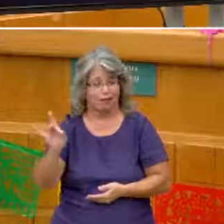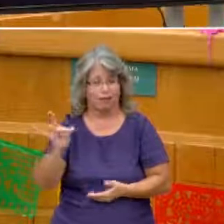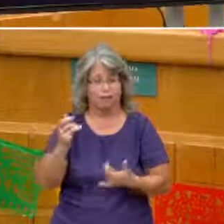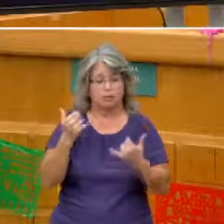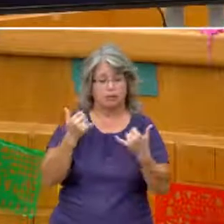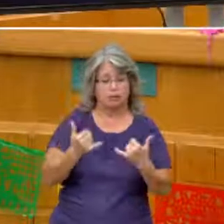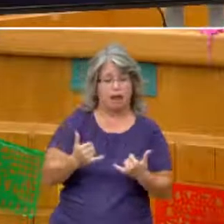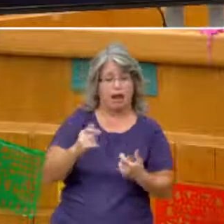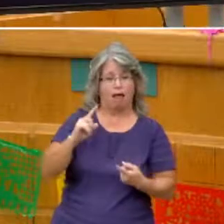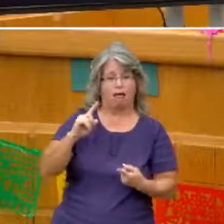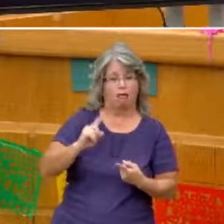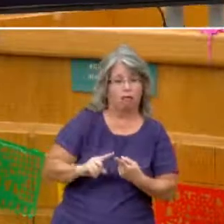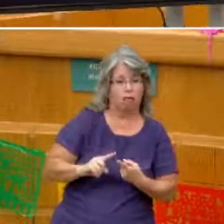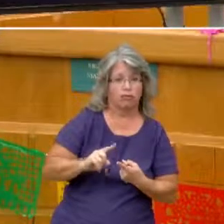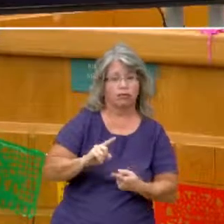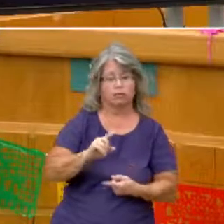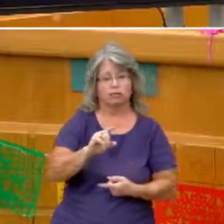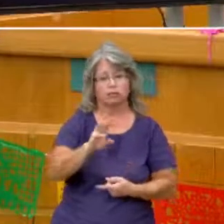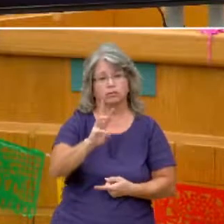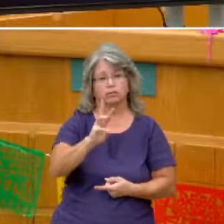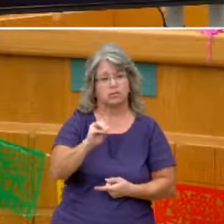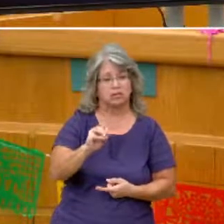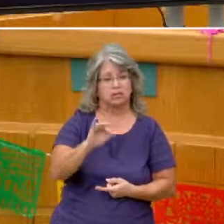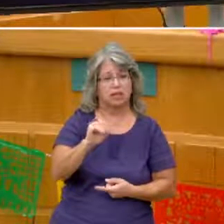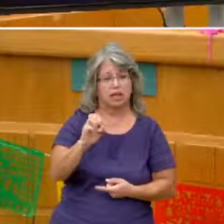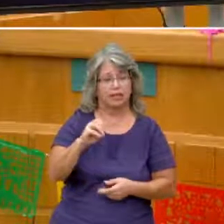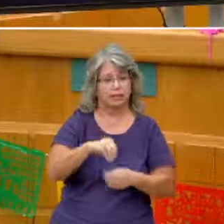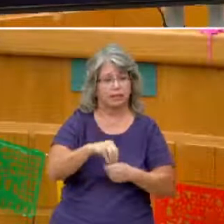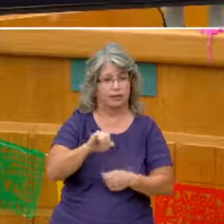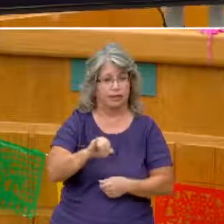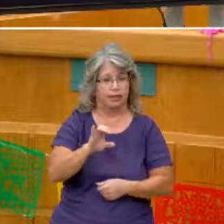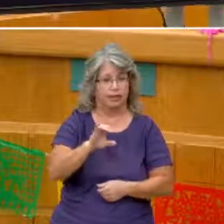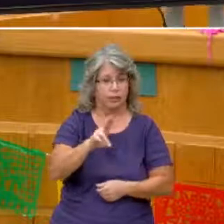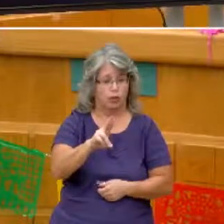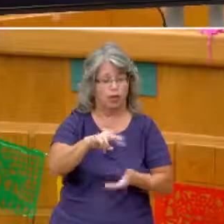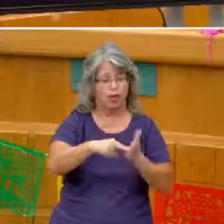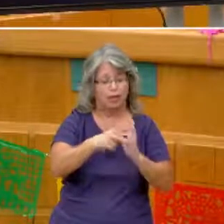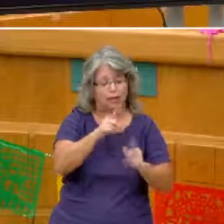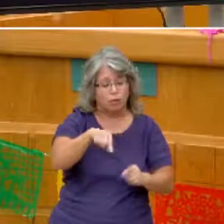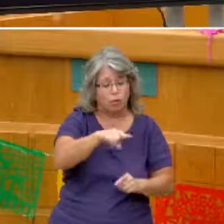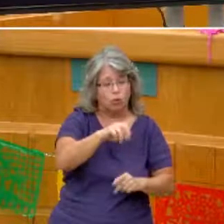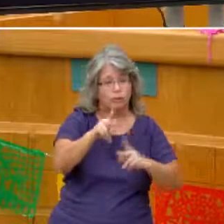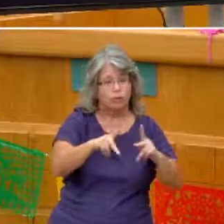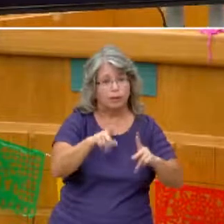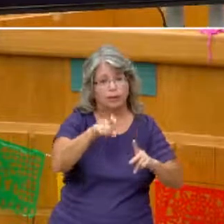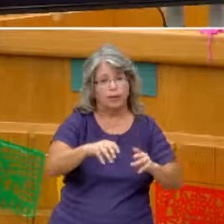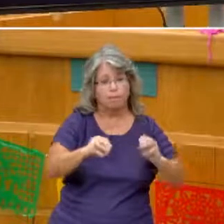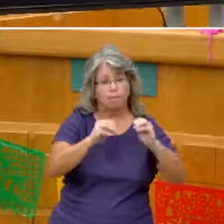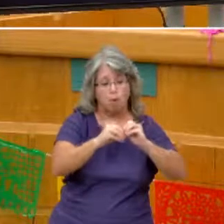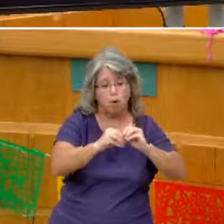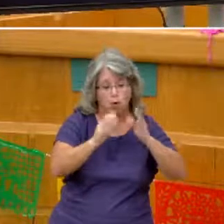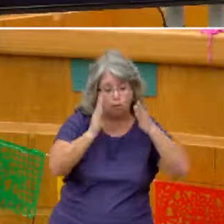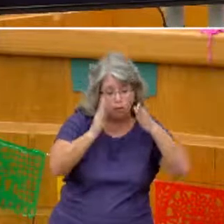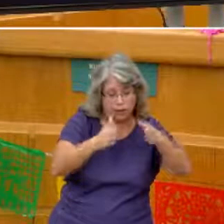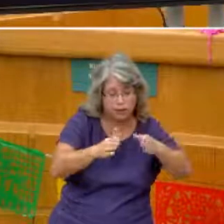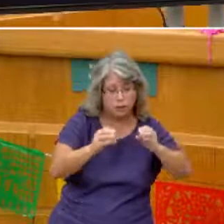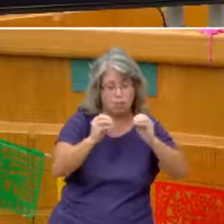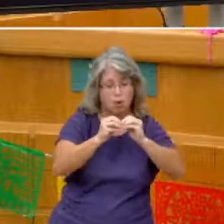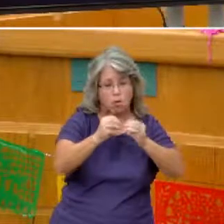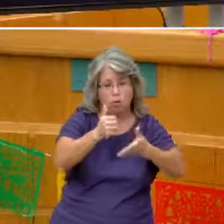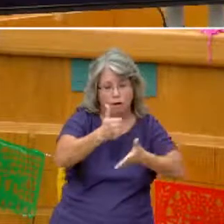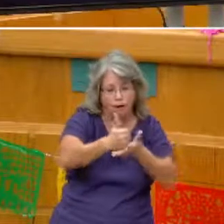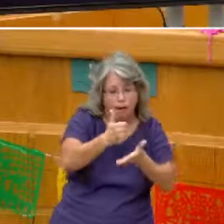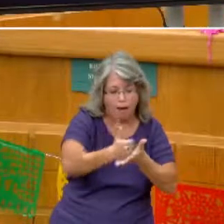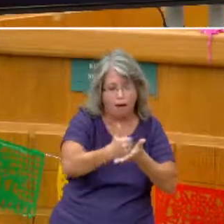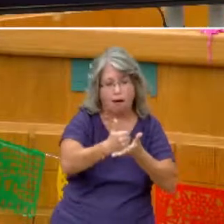60 cases in ICU. Again, these patients need more assistance than just the regular med-surg patient,